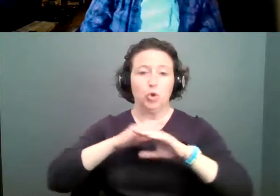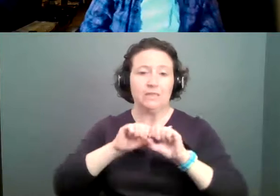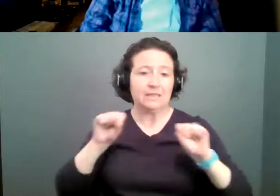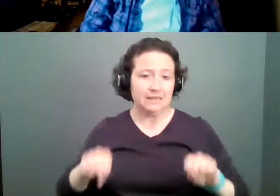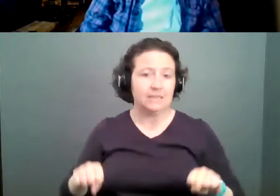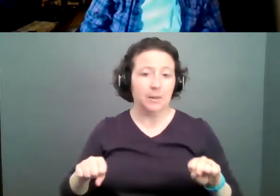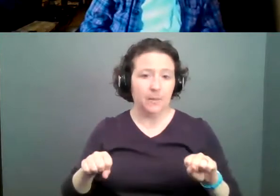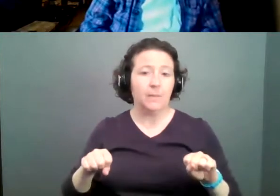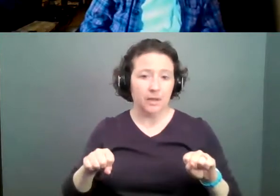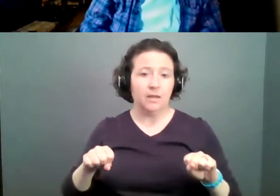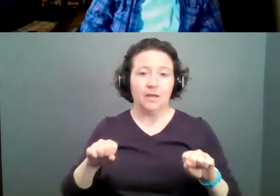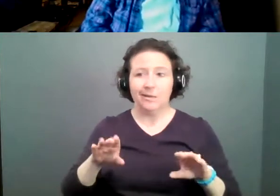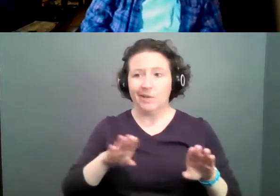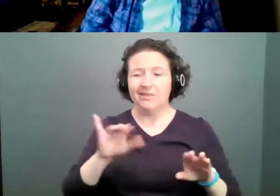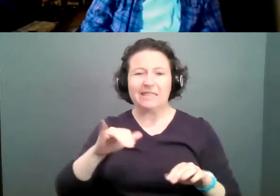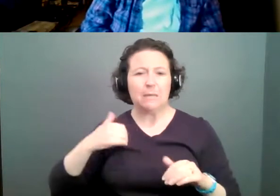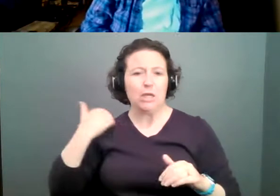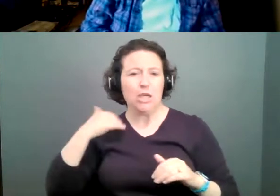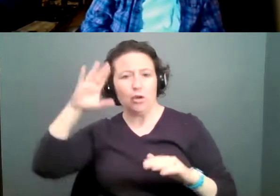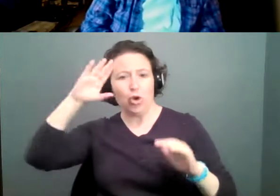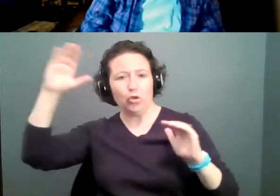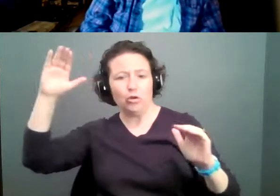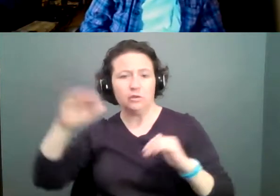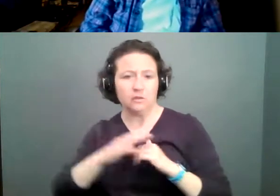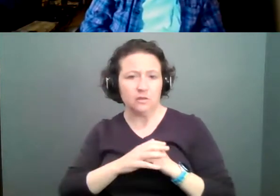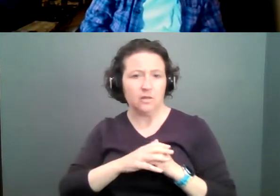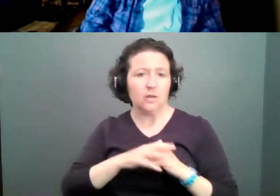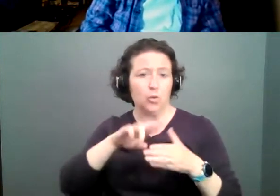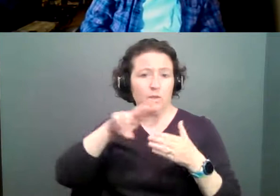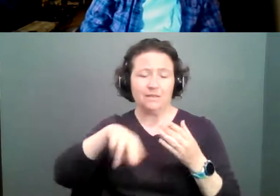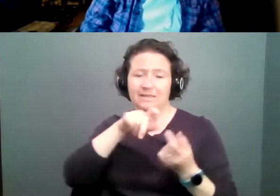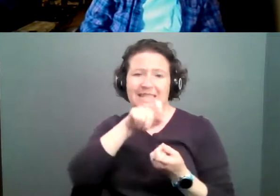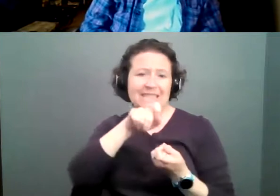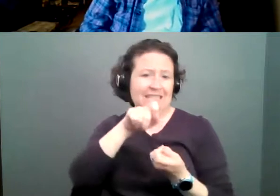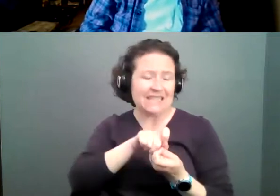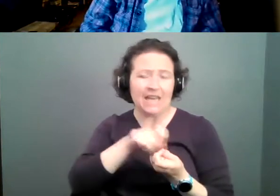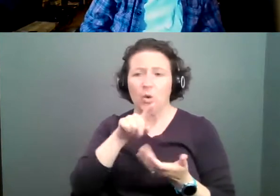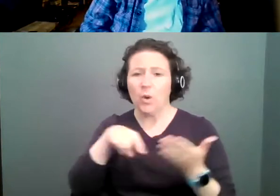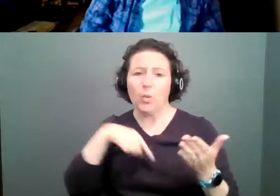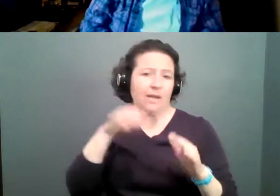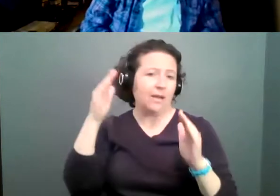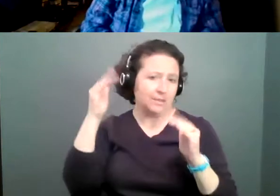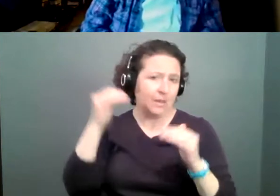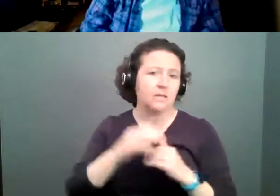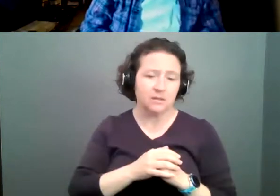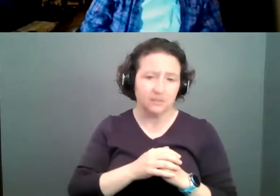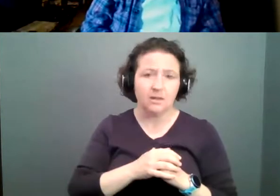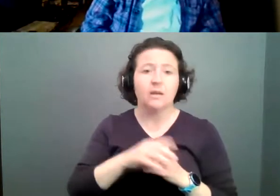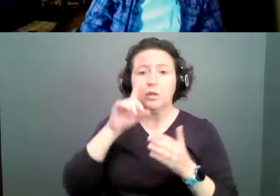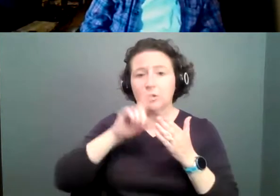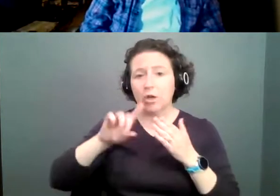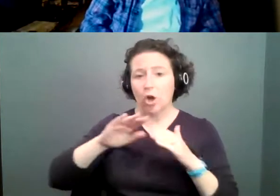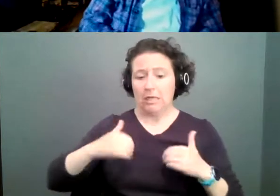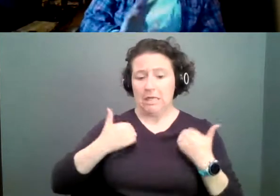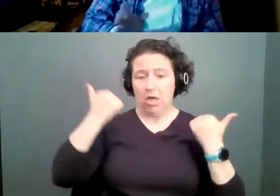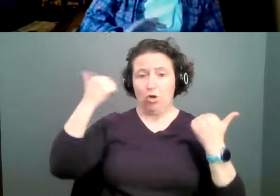much like those of young adults. These results were exactly as expected. Studies on younger